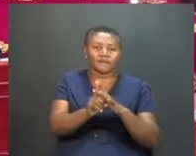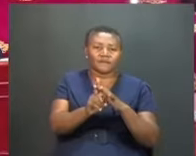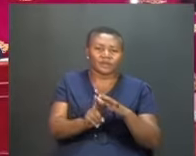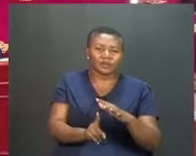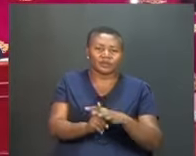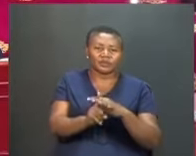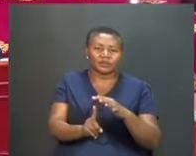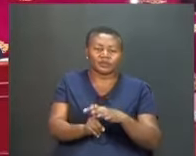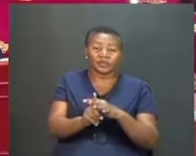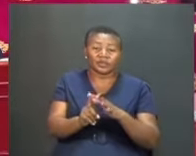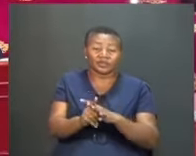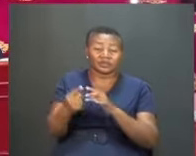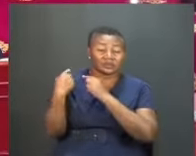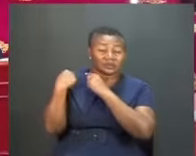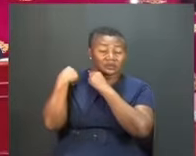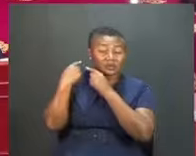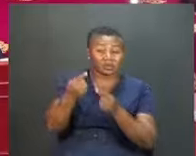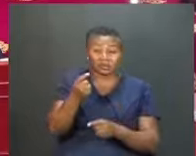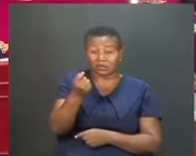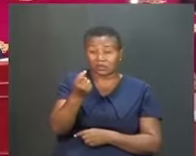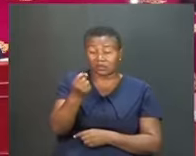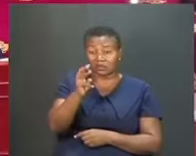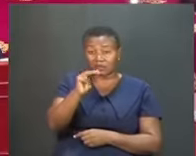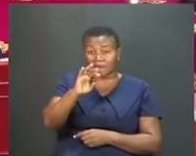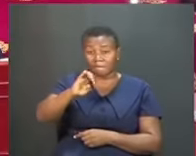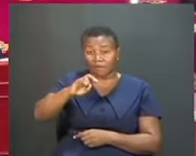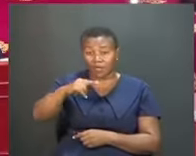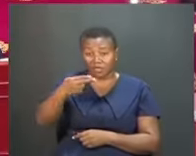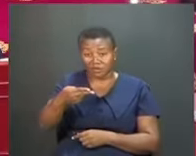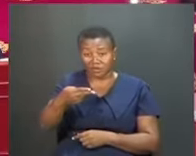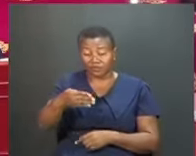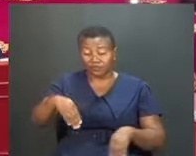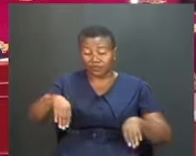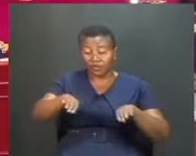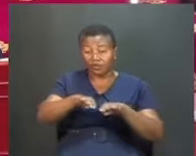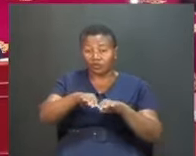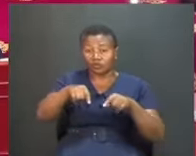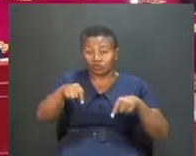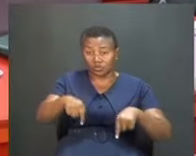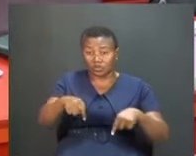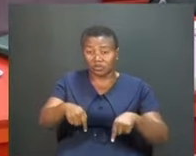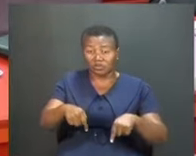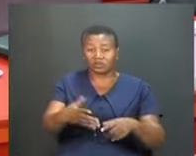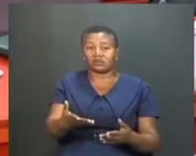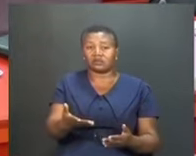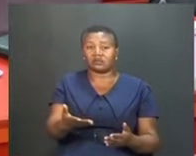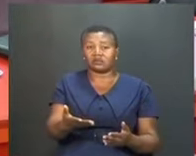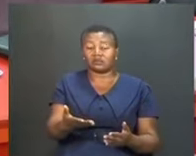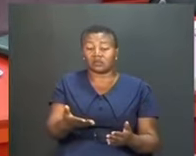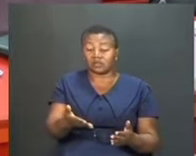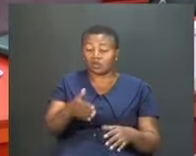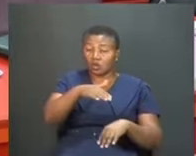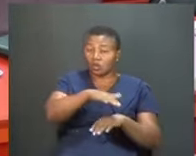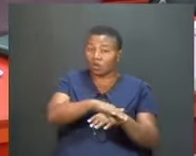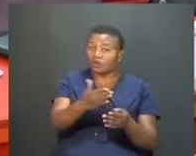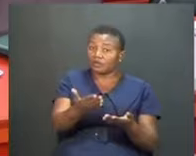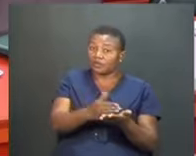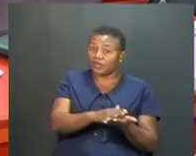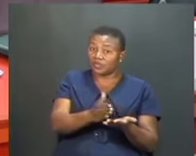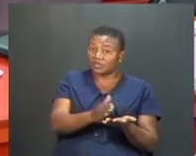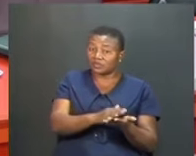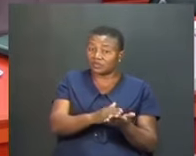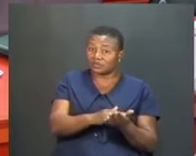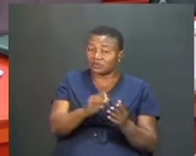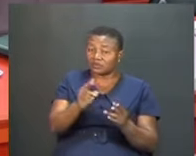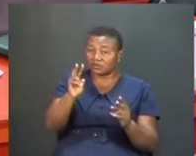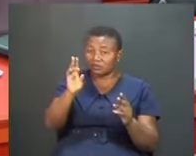since 11th of March, and even today, it is at page 7,